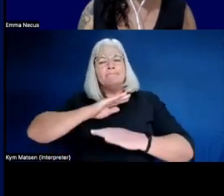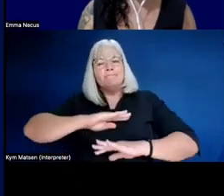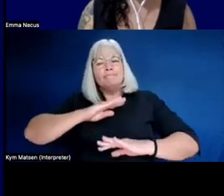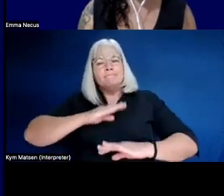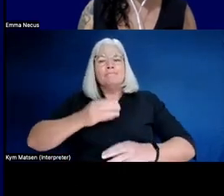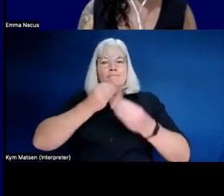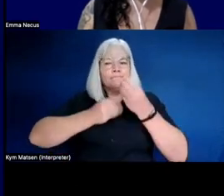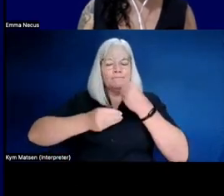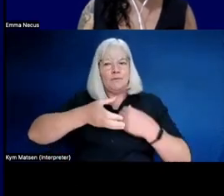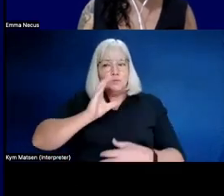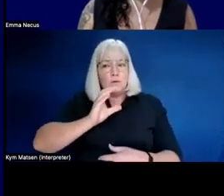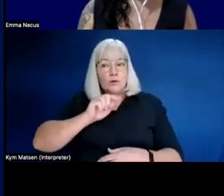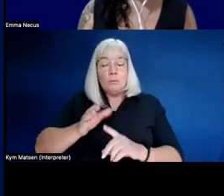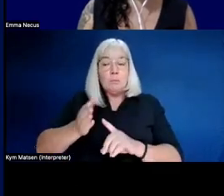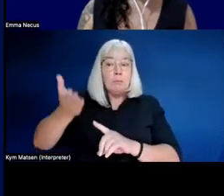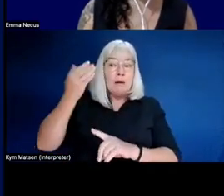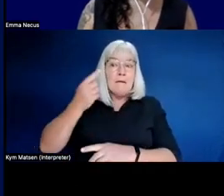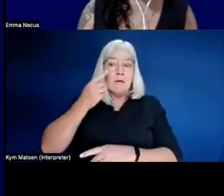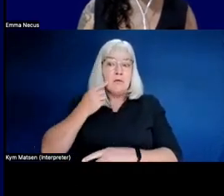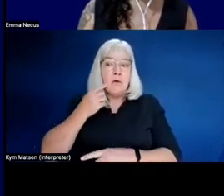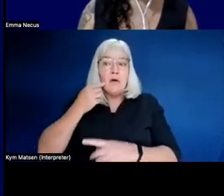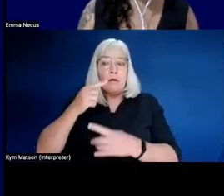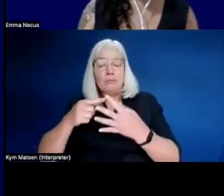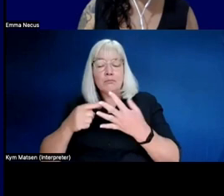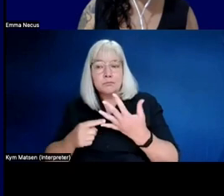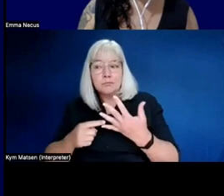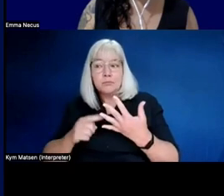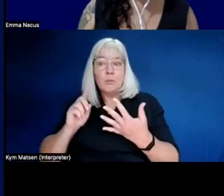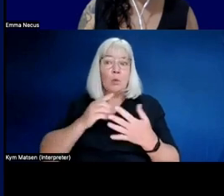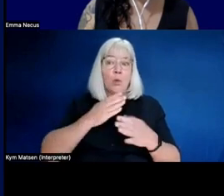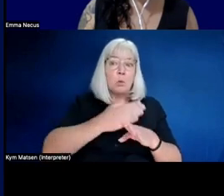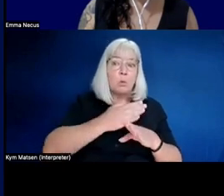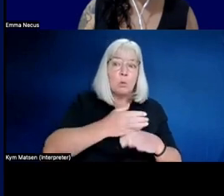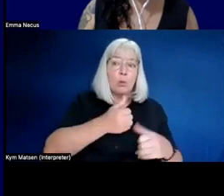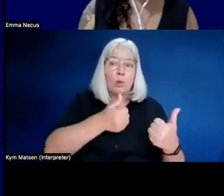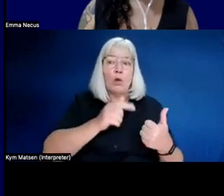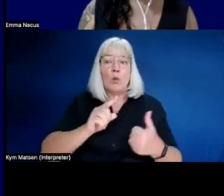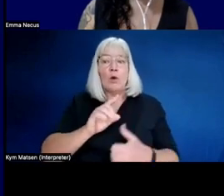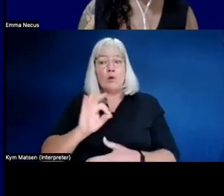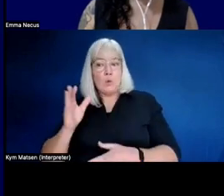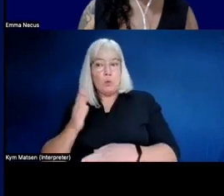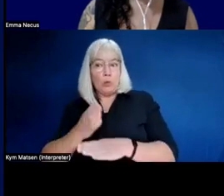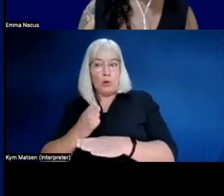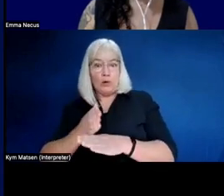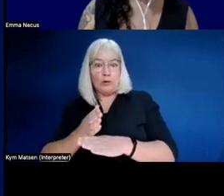things. So I popped a few key members of the team in these slides,